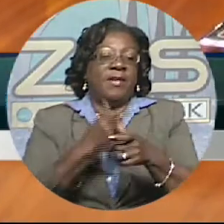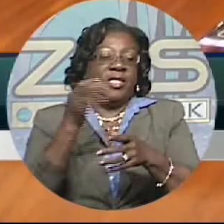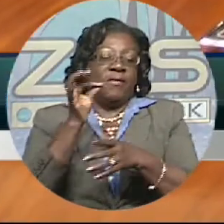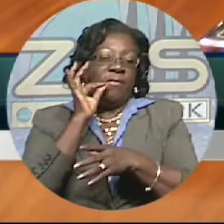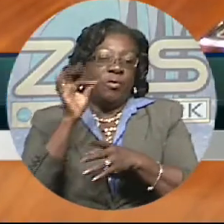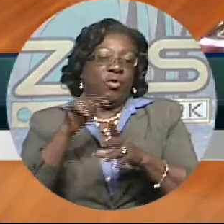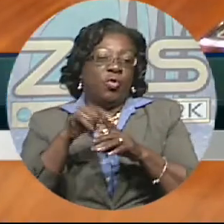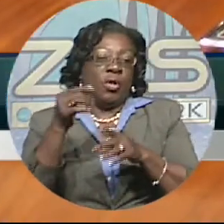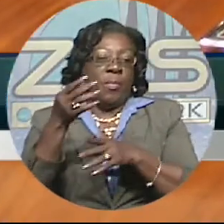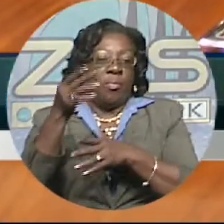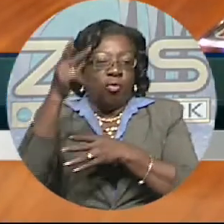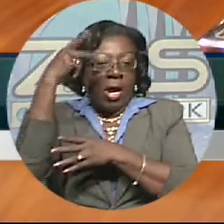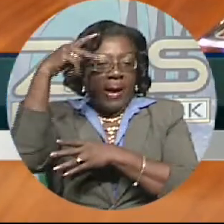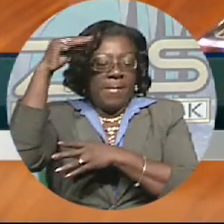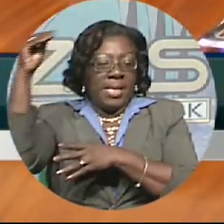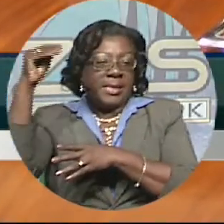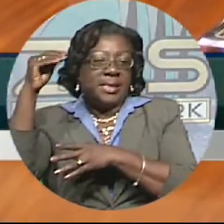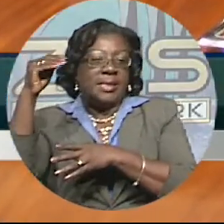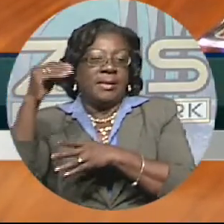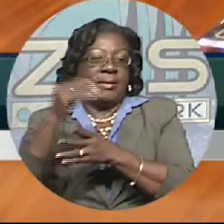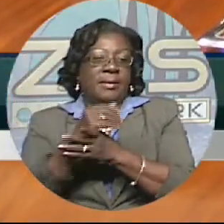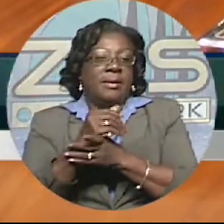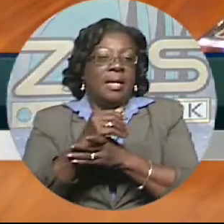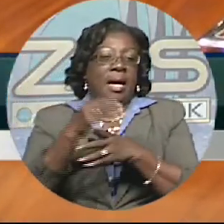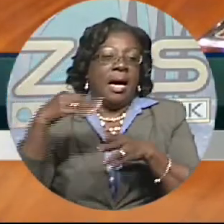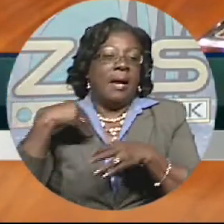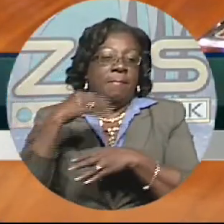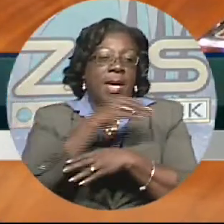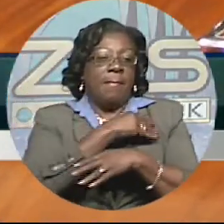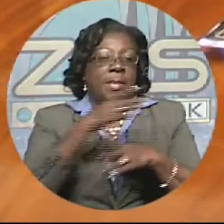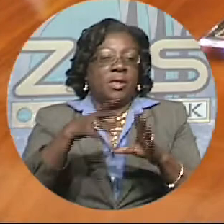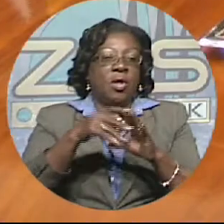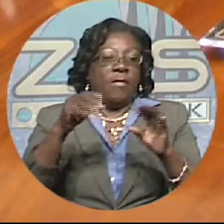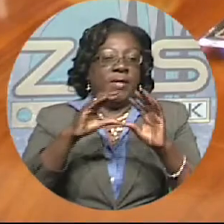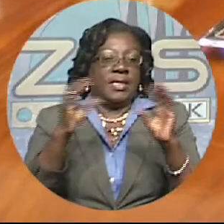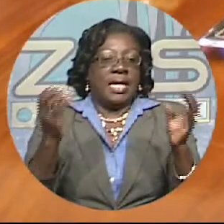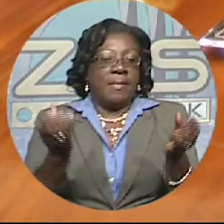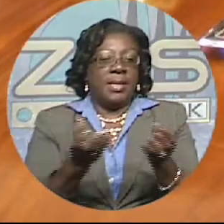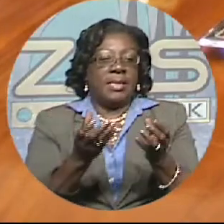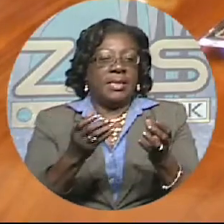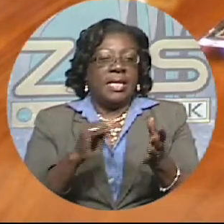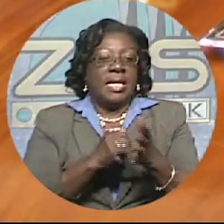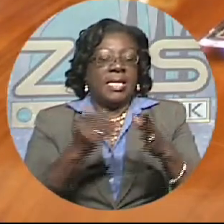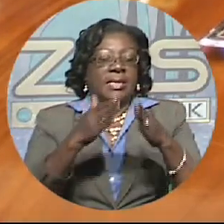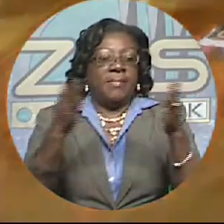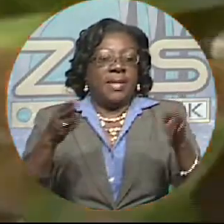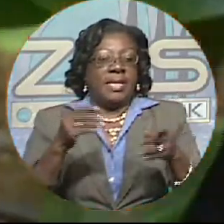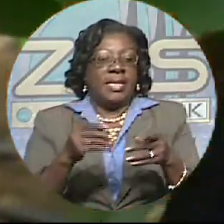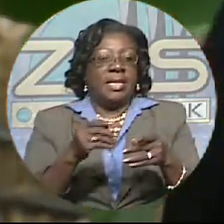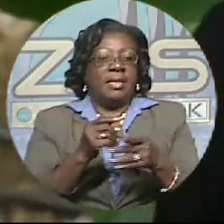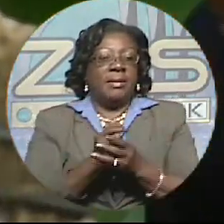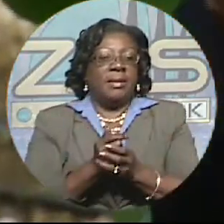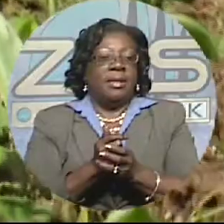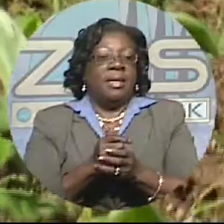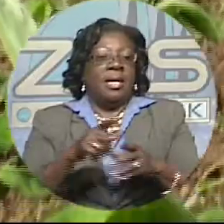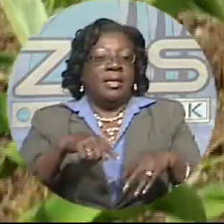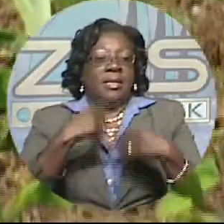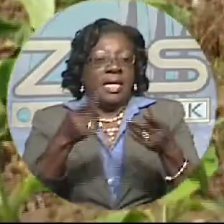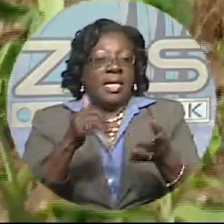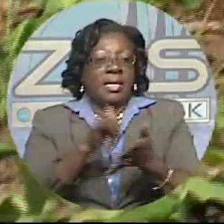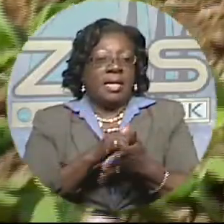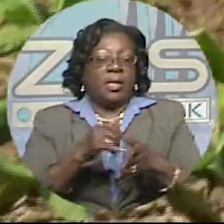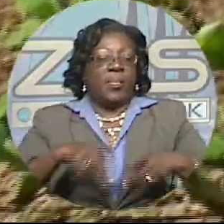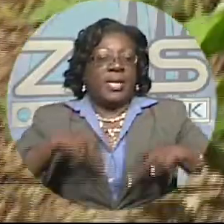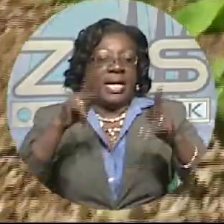the hands of Prime Minister the Right Honorable Perry Christie and members of his cabinet. It's a big deal, proving the doubt is wrong and reaffirming the